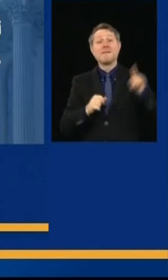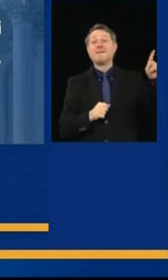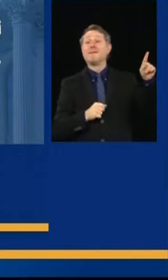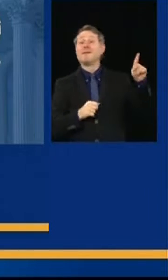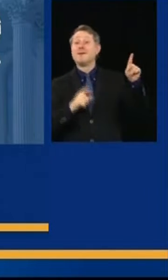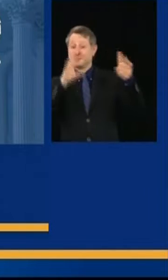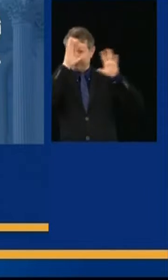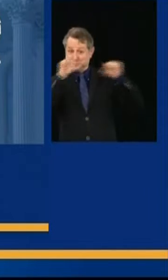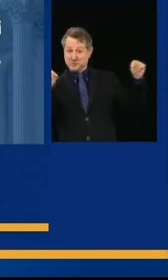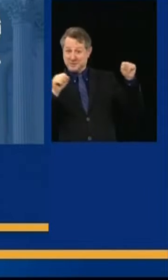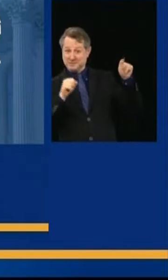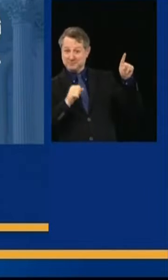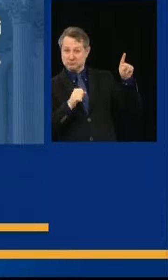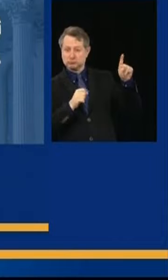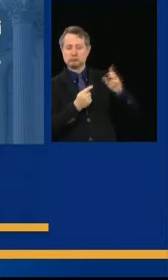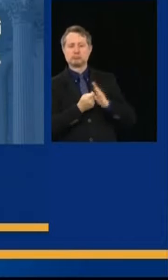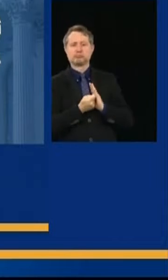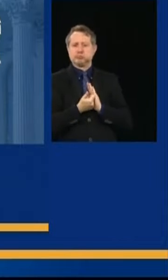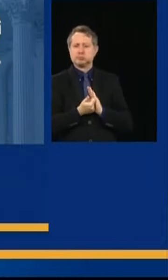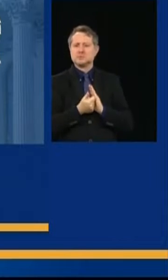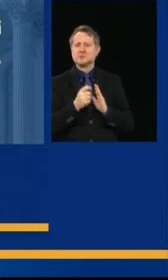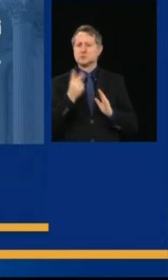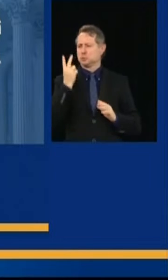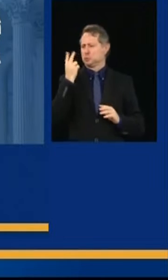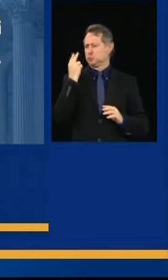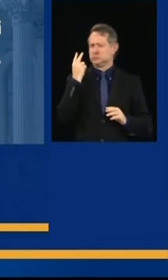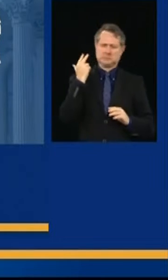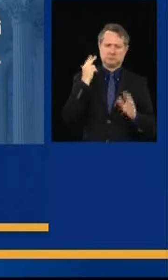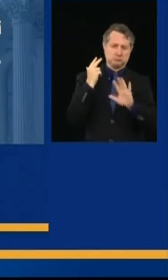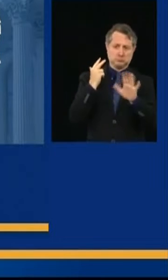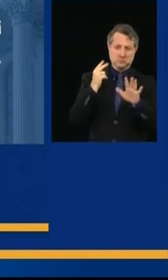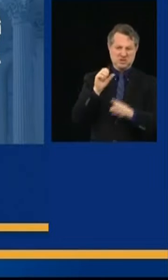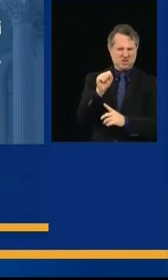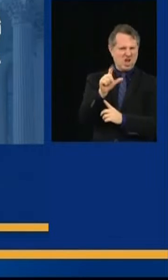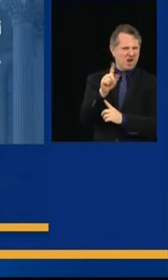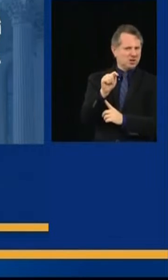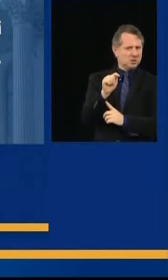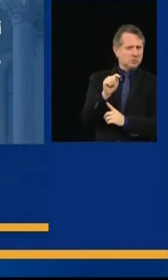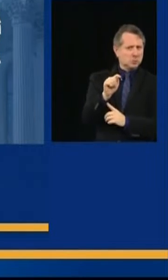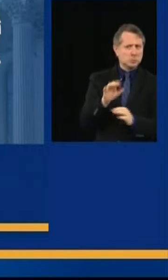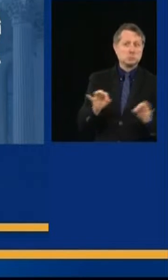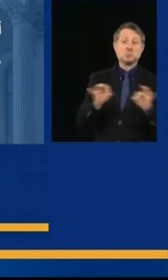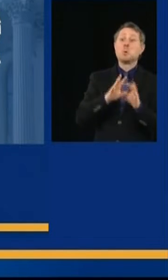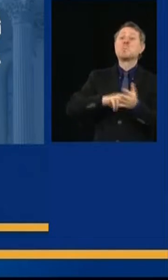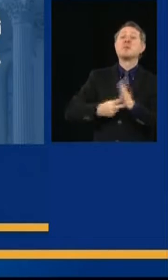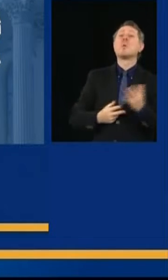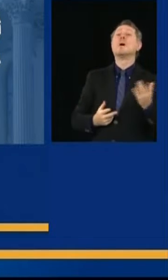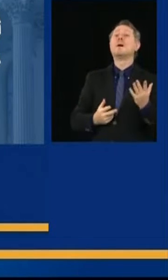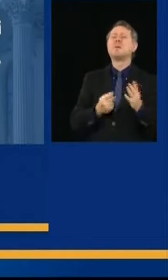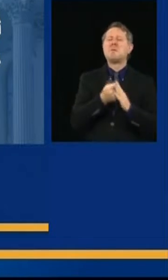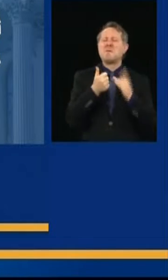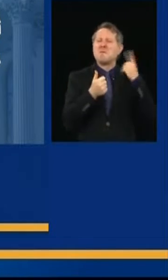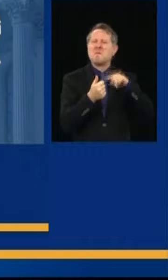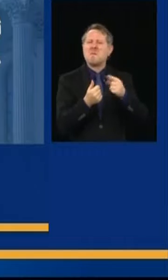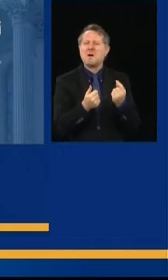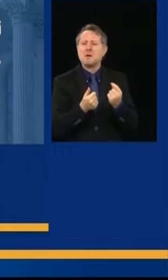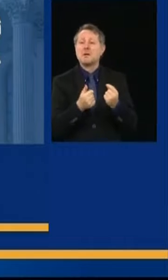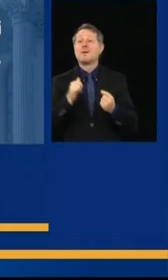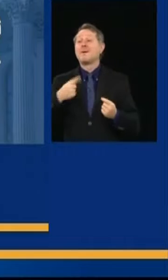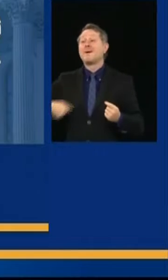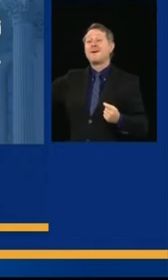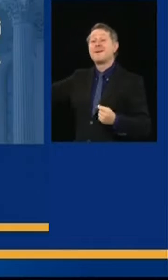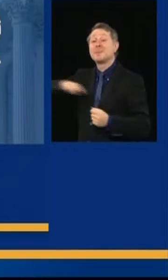ago, 3 years ago in Washington. It increases the taxes of